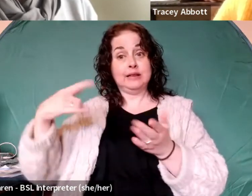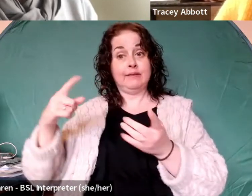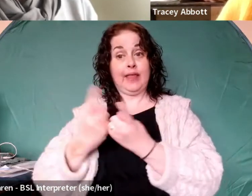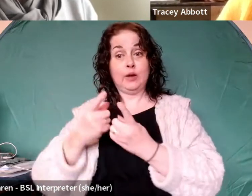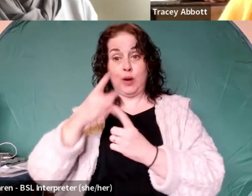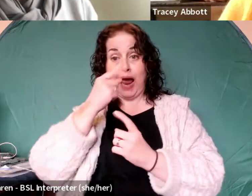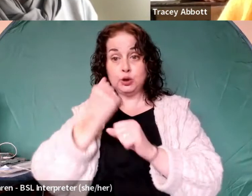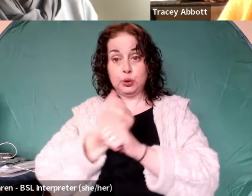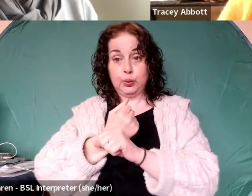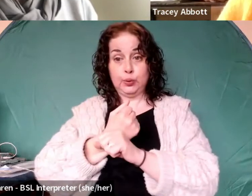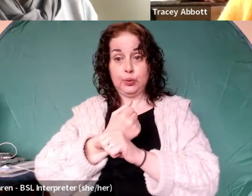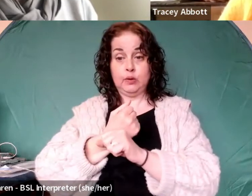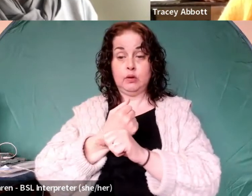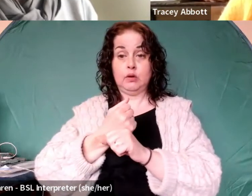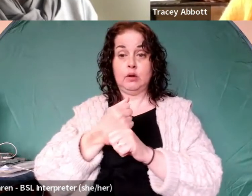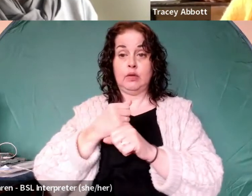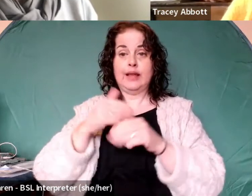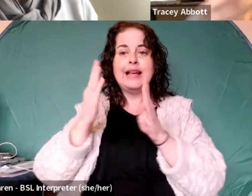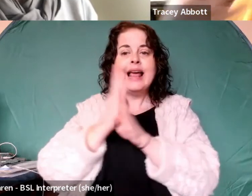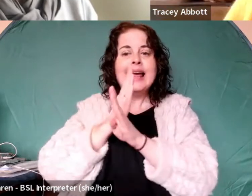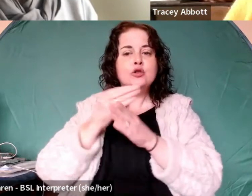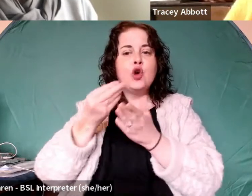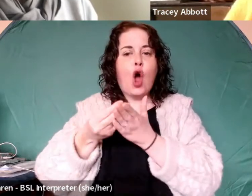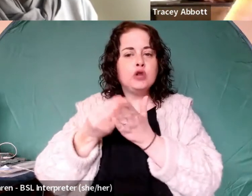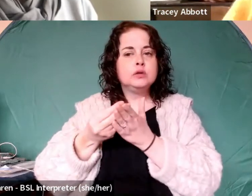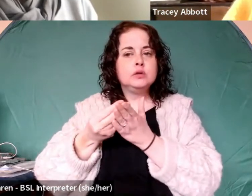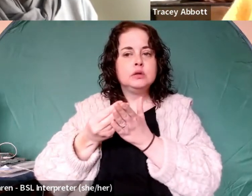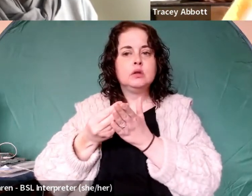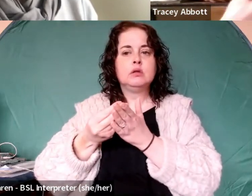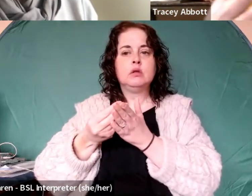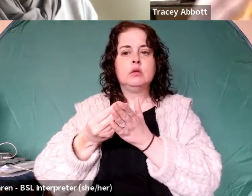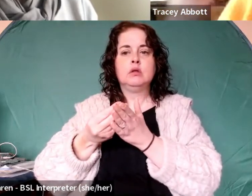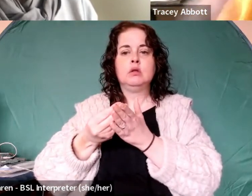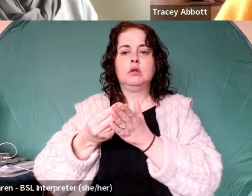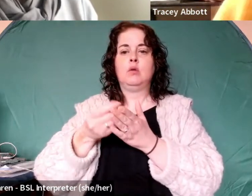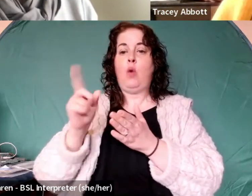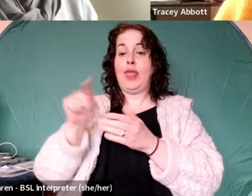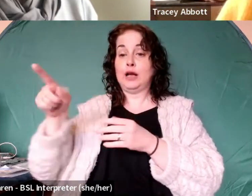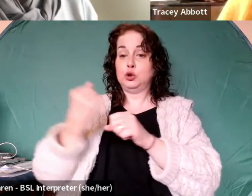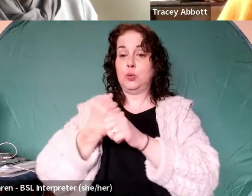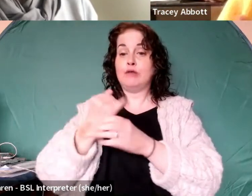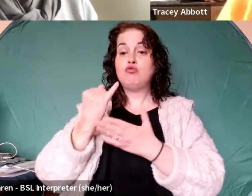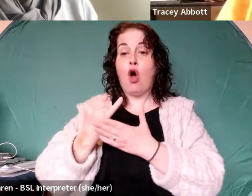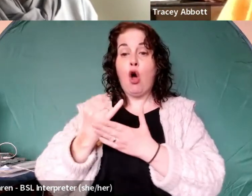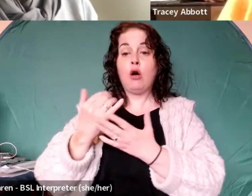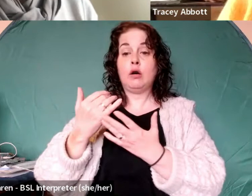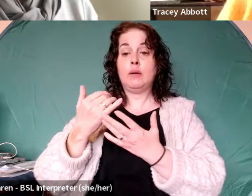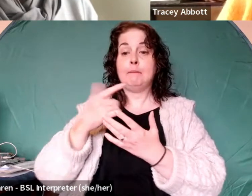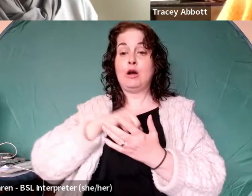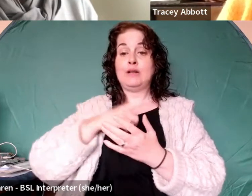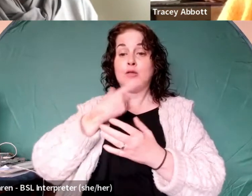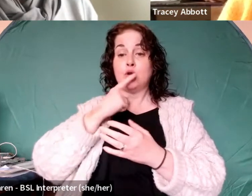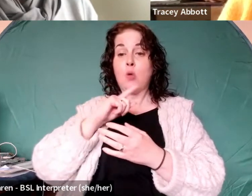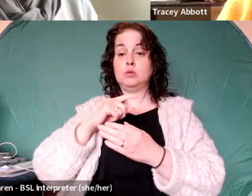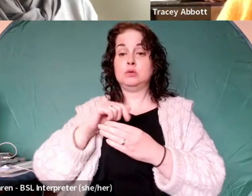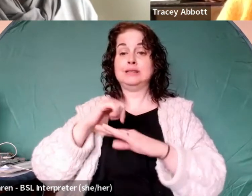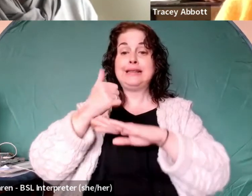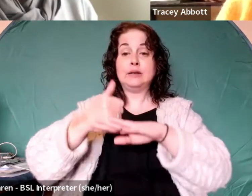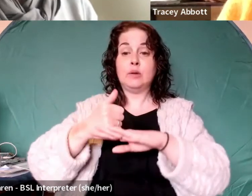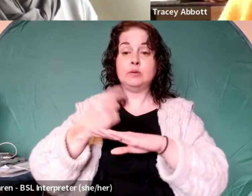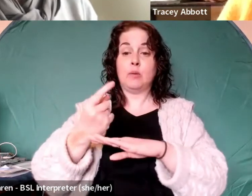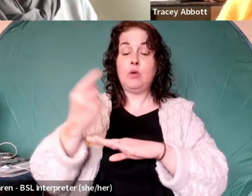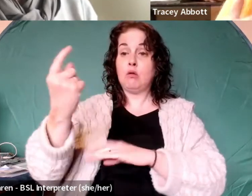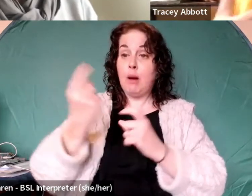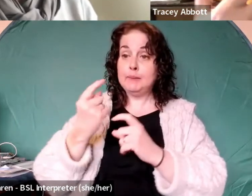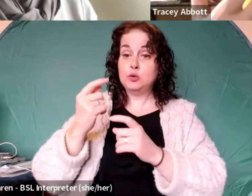can do. It's a hidden cost within a business. The other end of what they're doing incorrectly, because if you don't set the scene when somebody comes